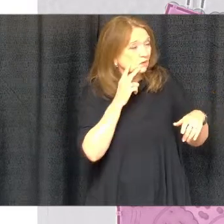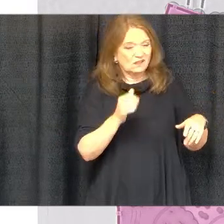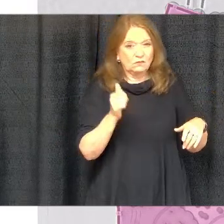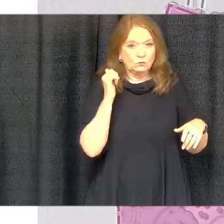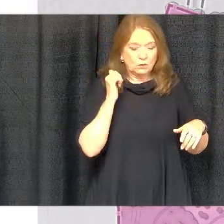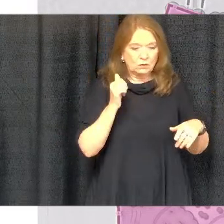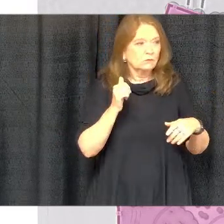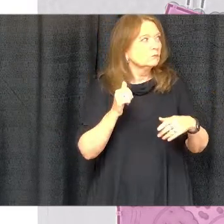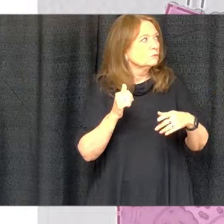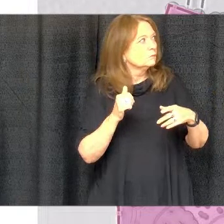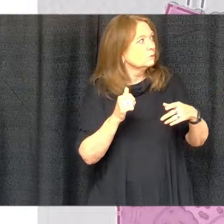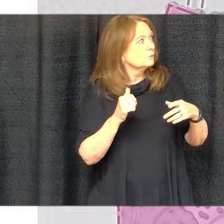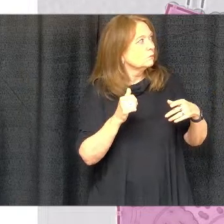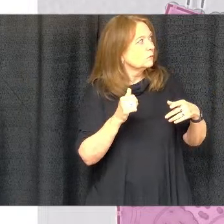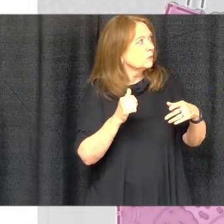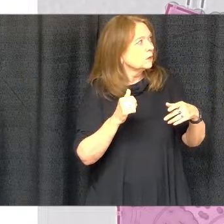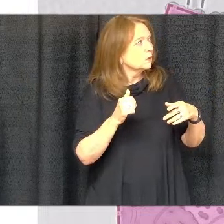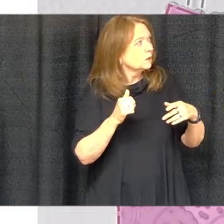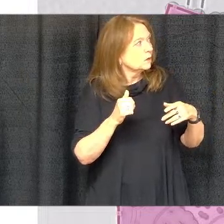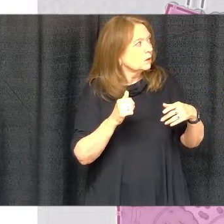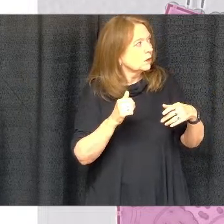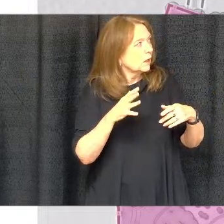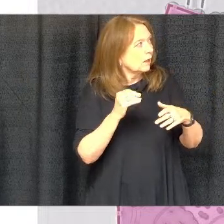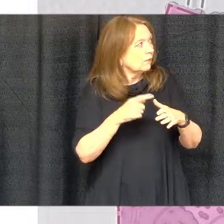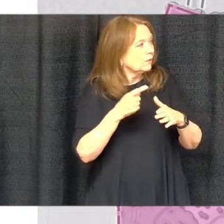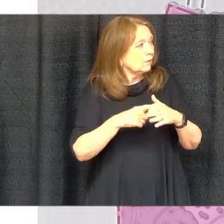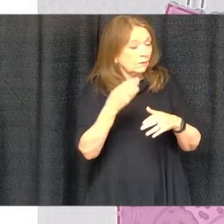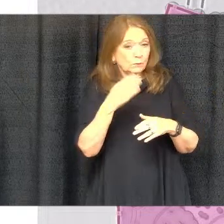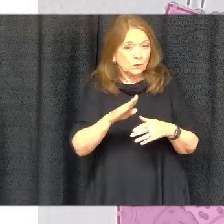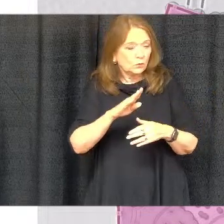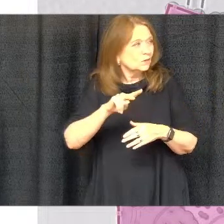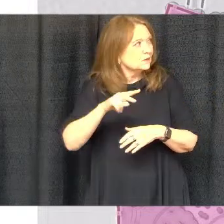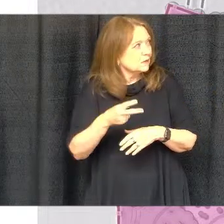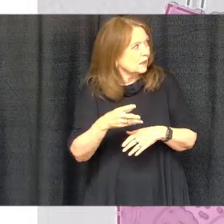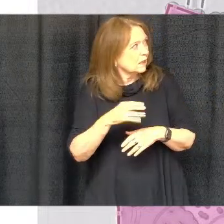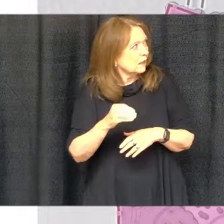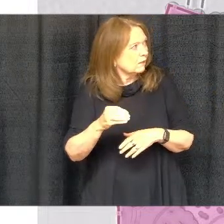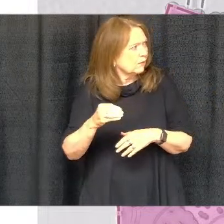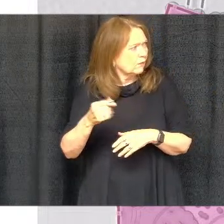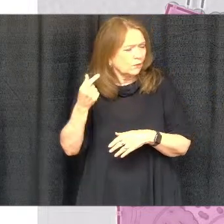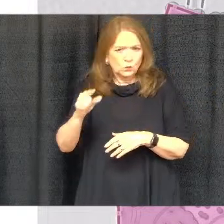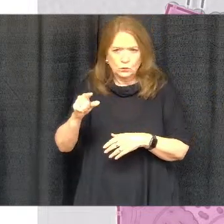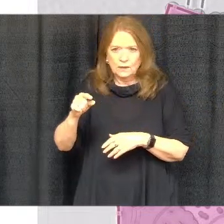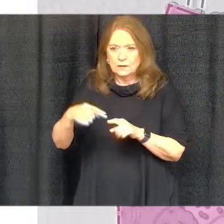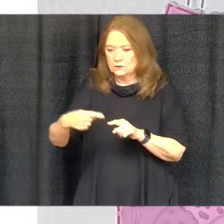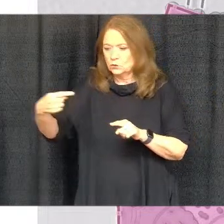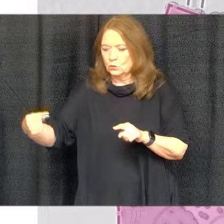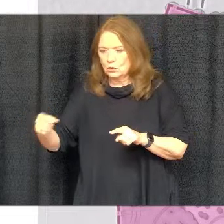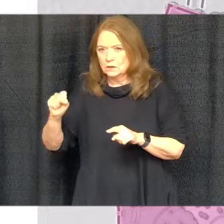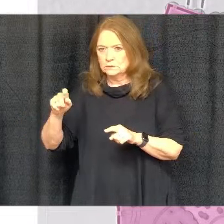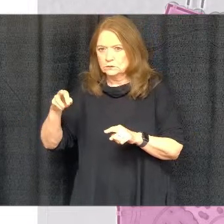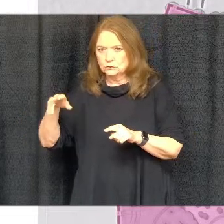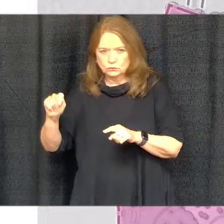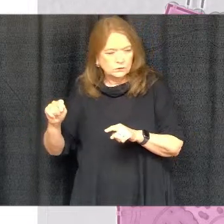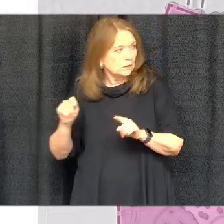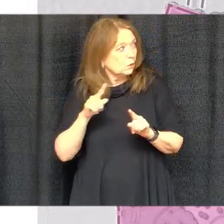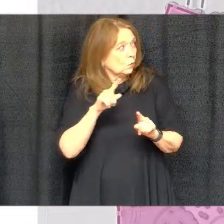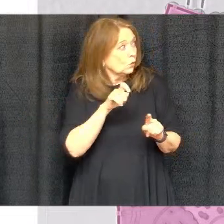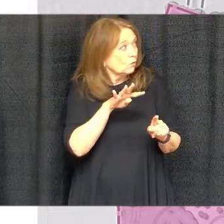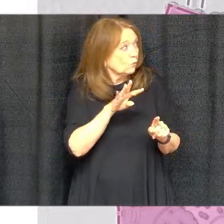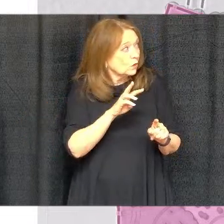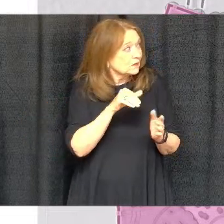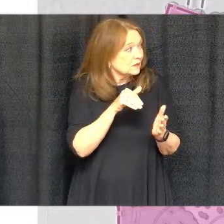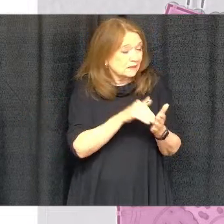in the blue, and phase 3 in the green across the street. Phase 1 would be 146,000 square foot